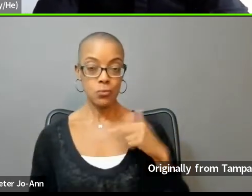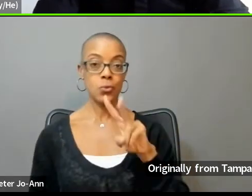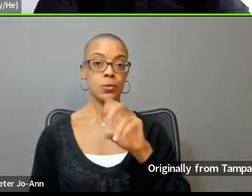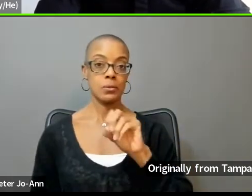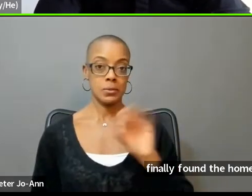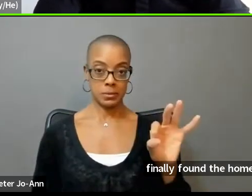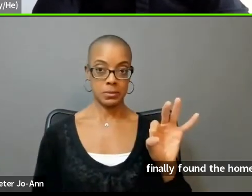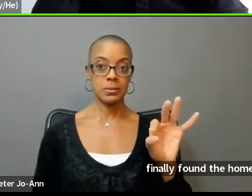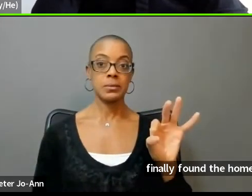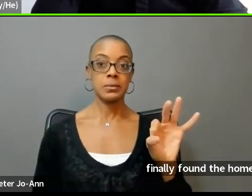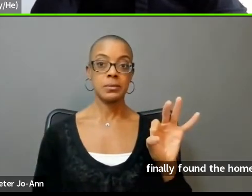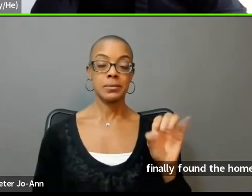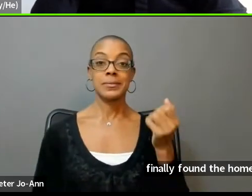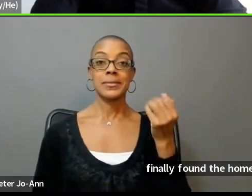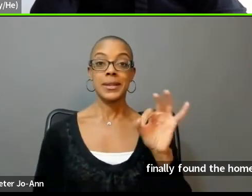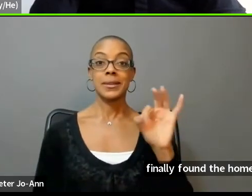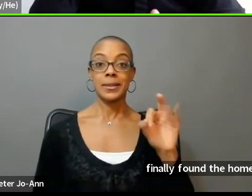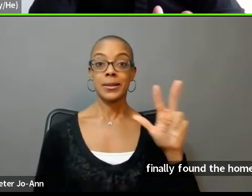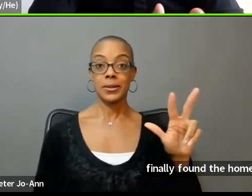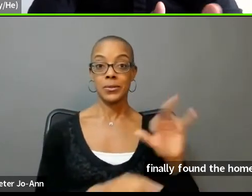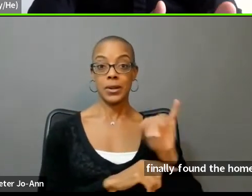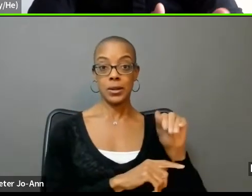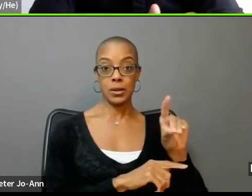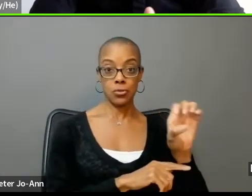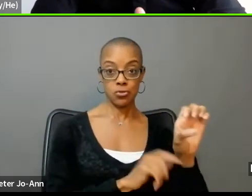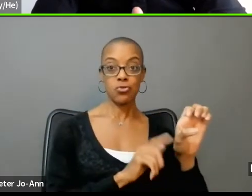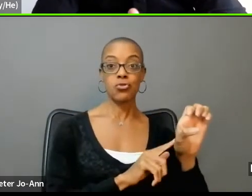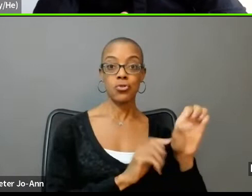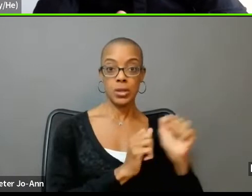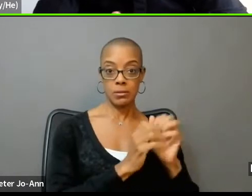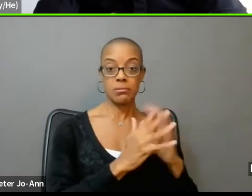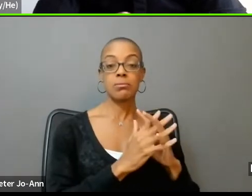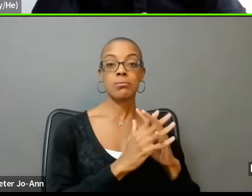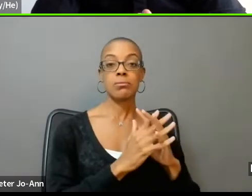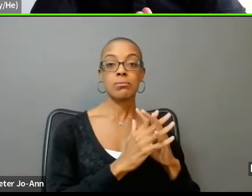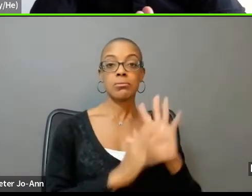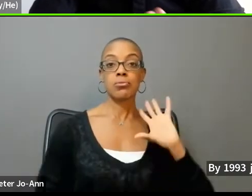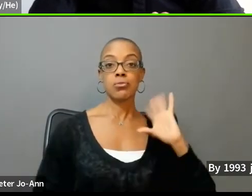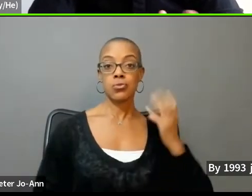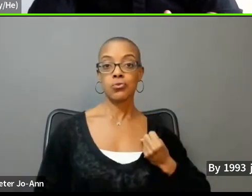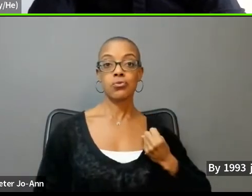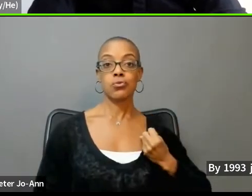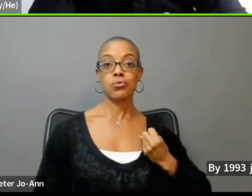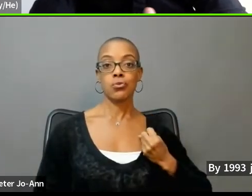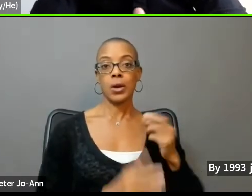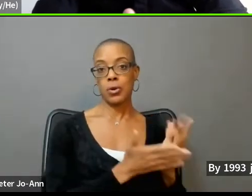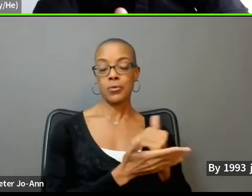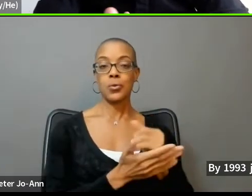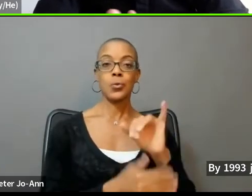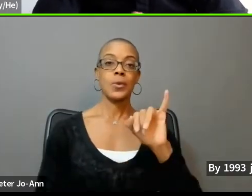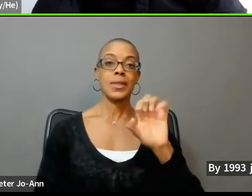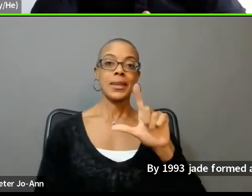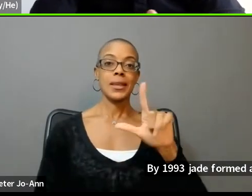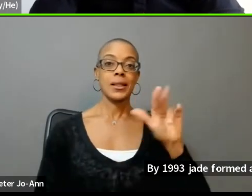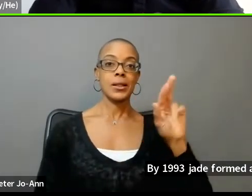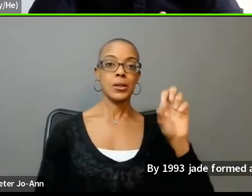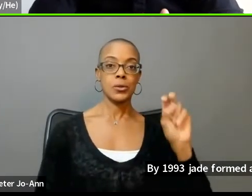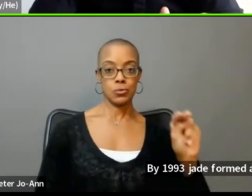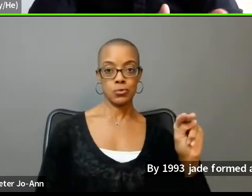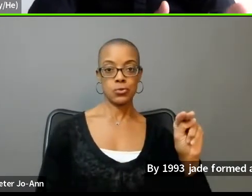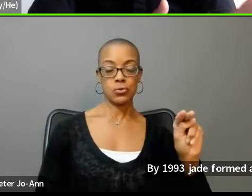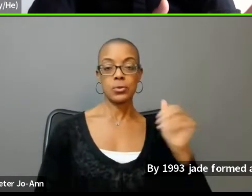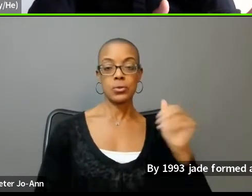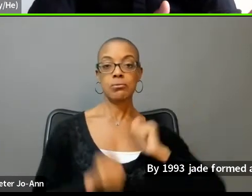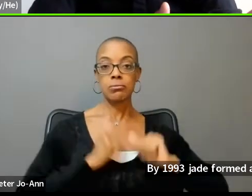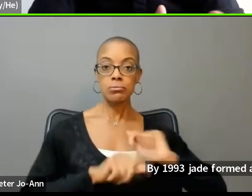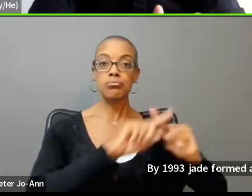By 1993, Jade formed a drag review called The Illusion, and so was performing in various